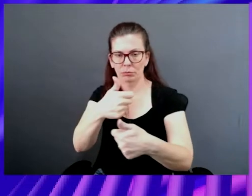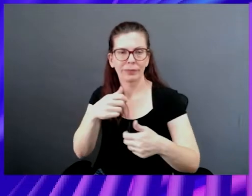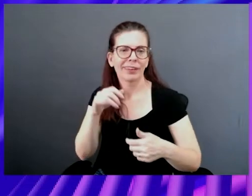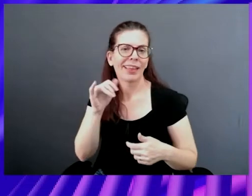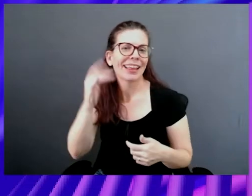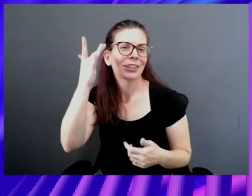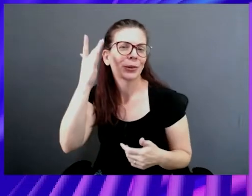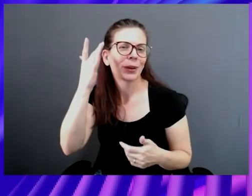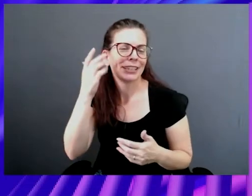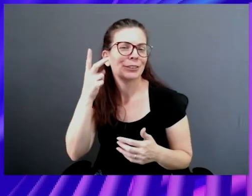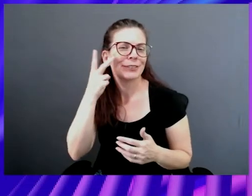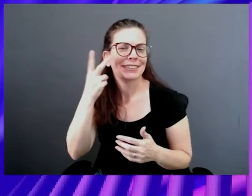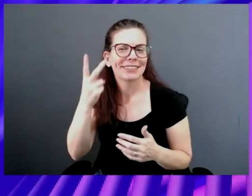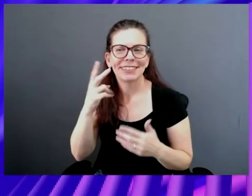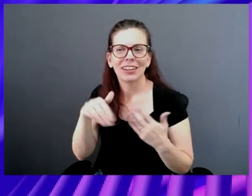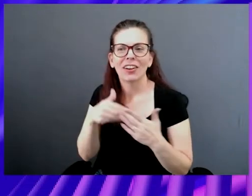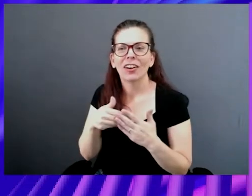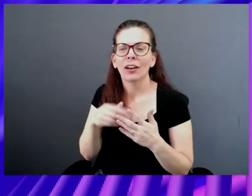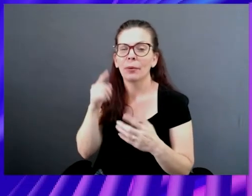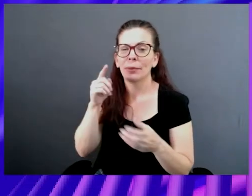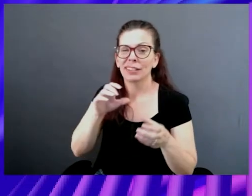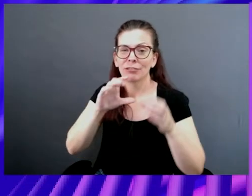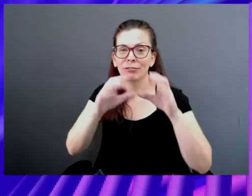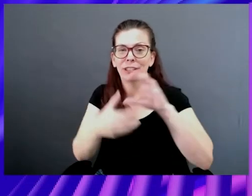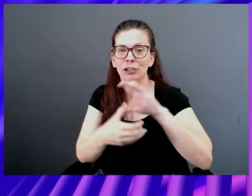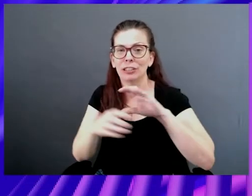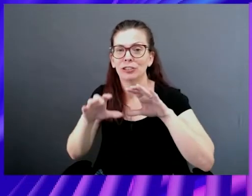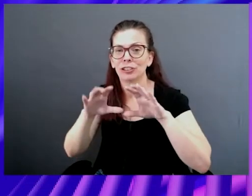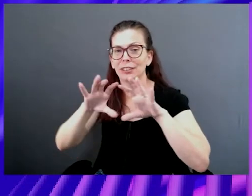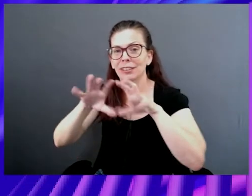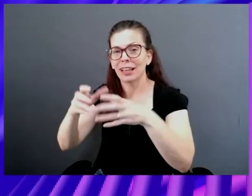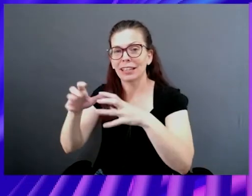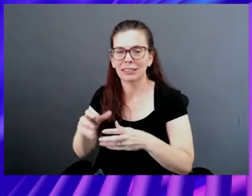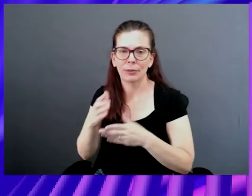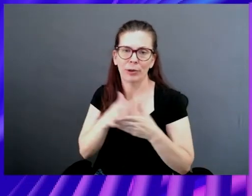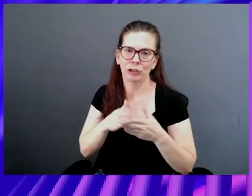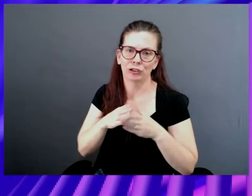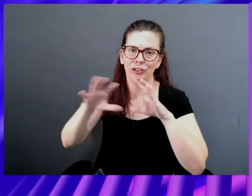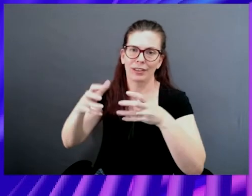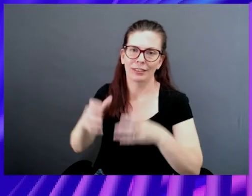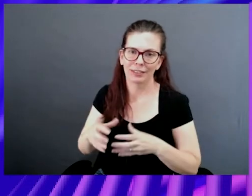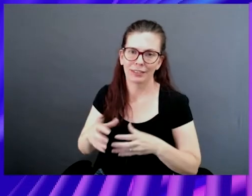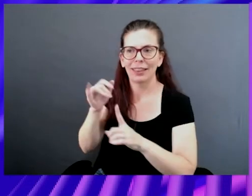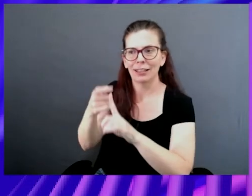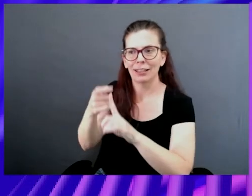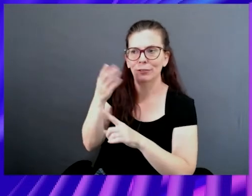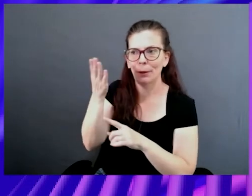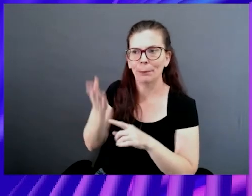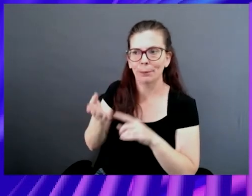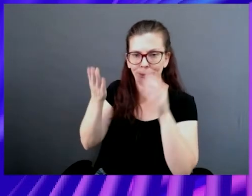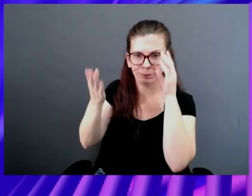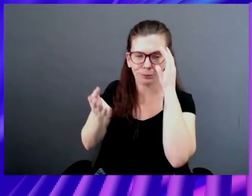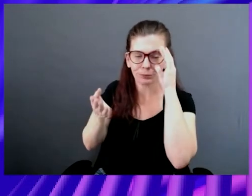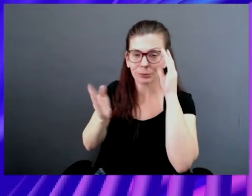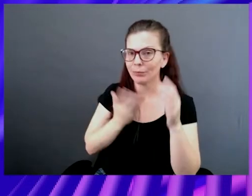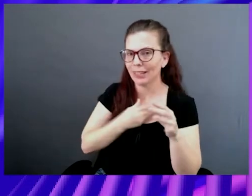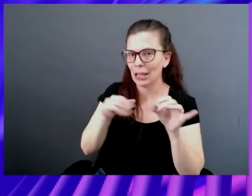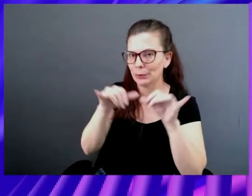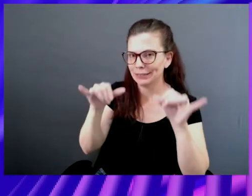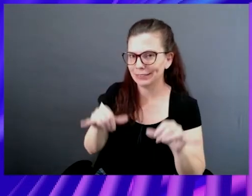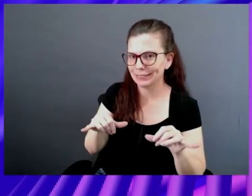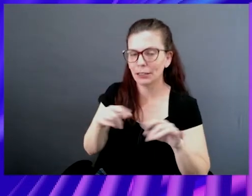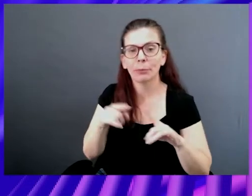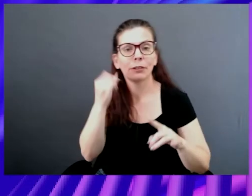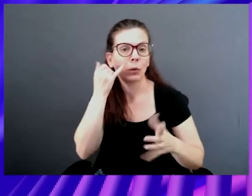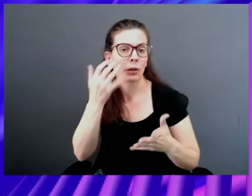these, like even the configuration classes are all partial classes. Like these are all the ones from from our system. But if you want to make your own